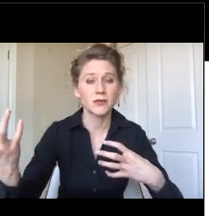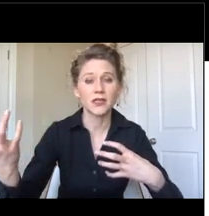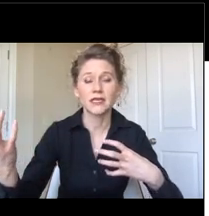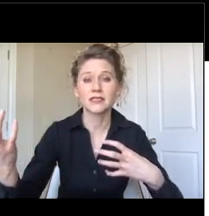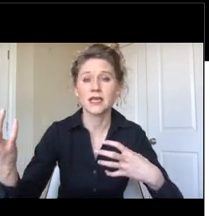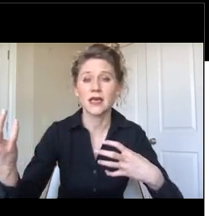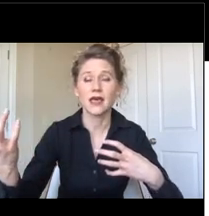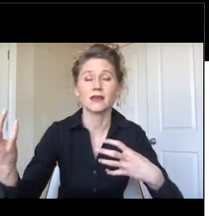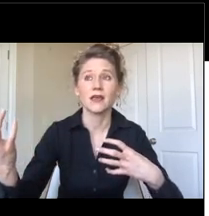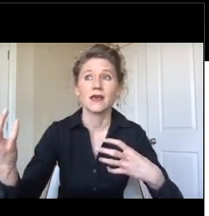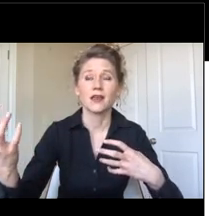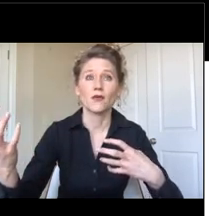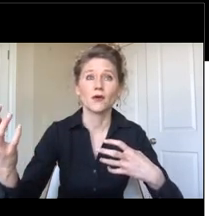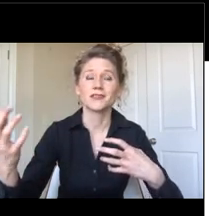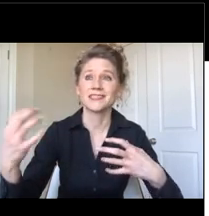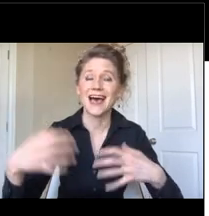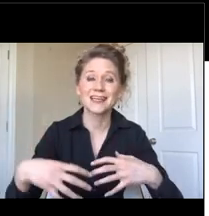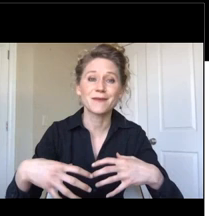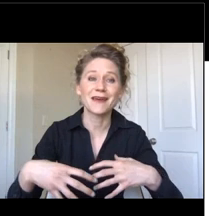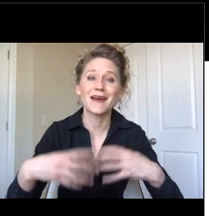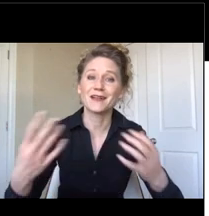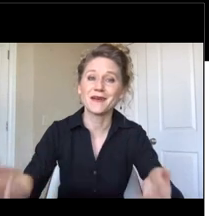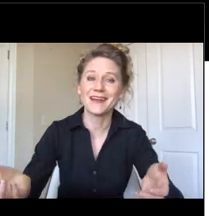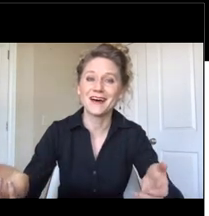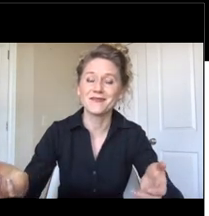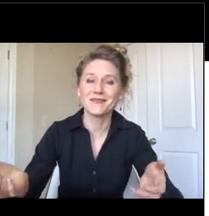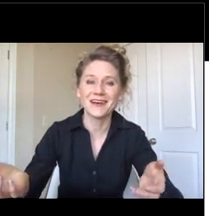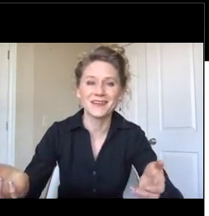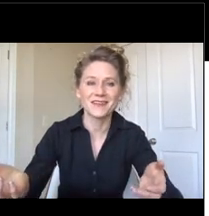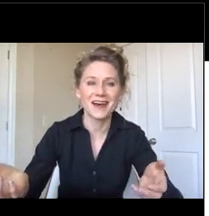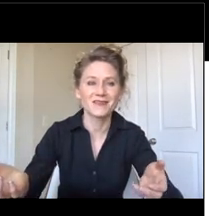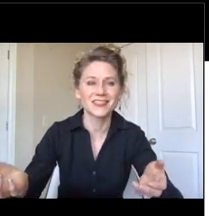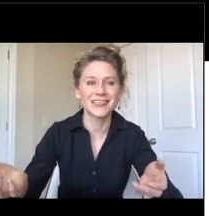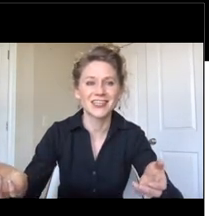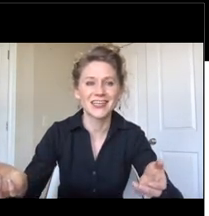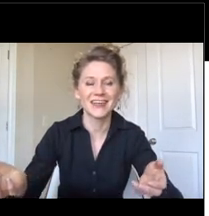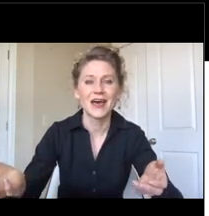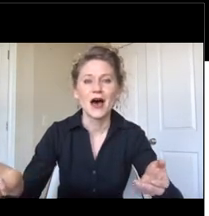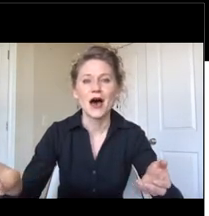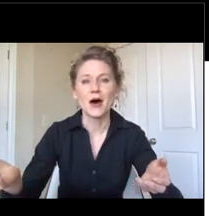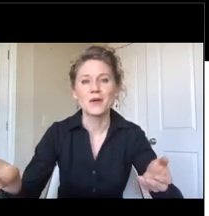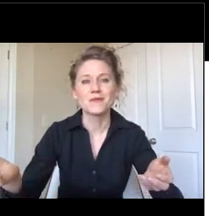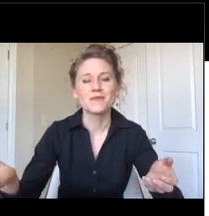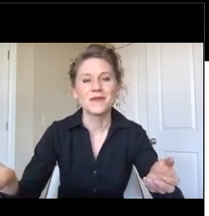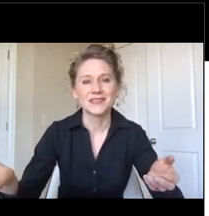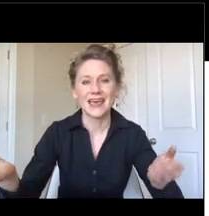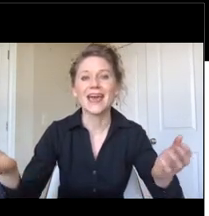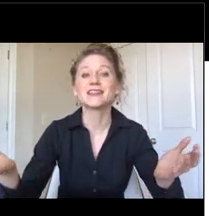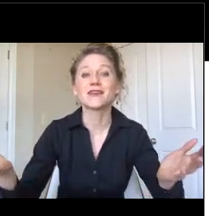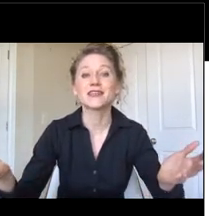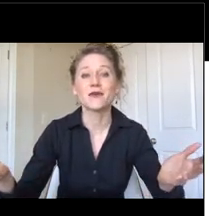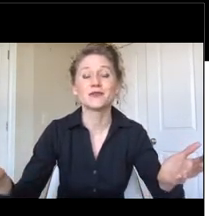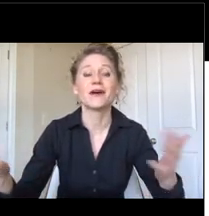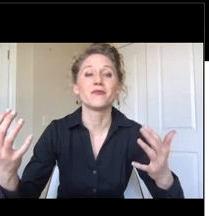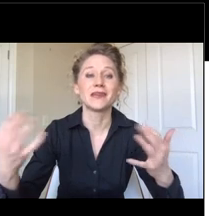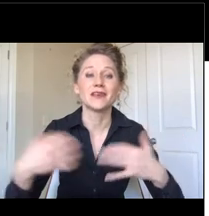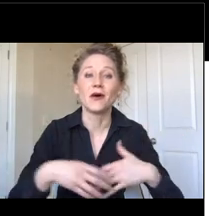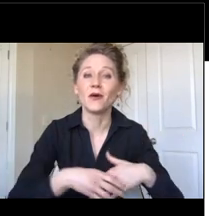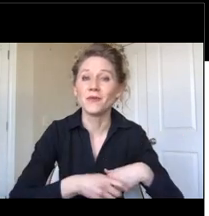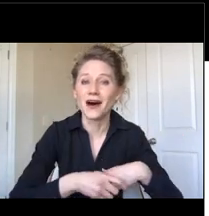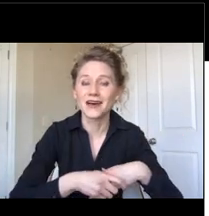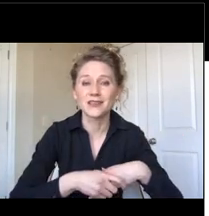potential stimulus, and then of course the taxpayer element of the conversation saying, hey, let's fix the roads